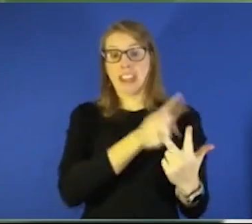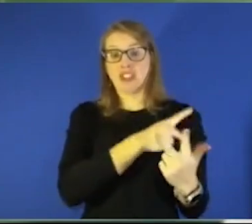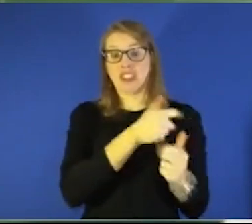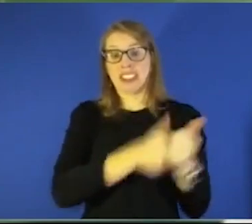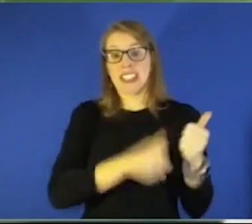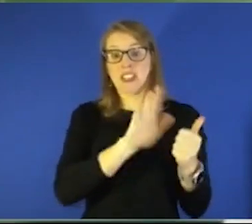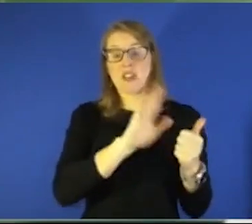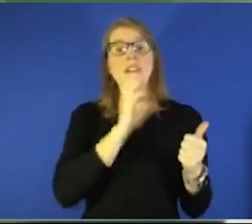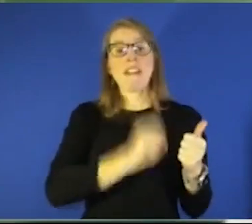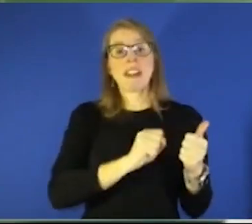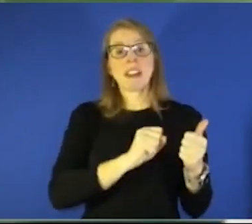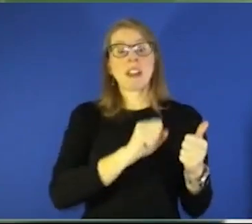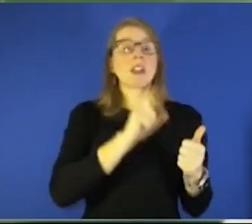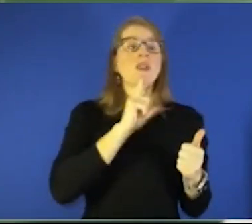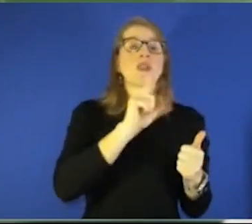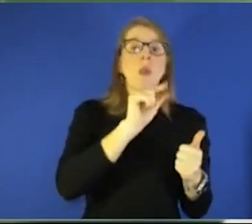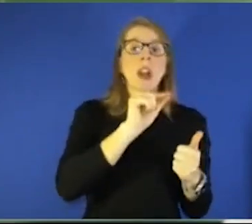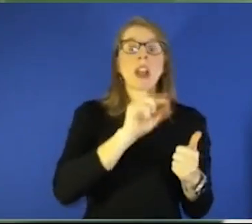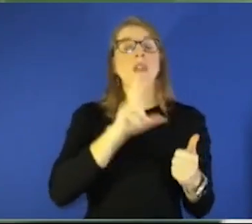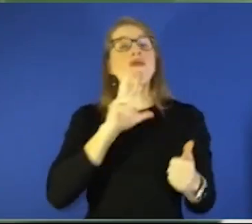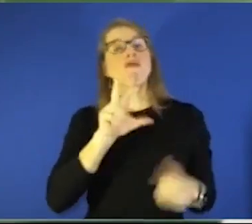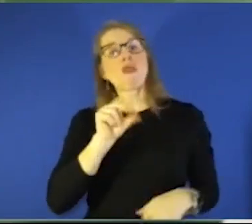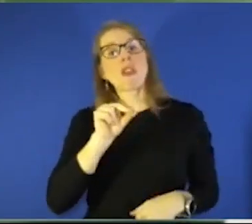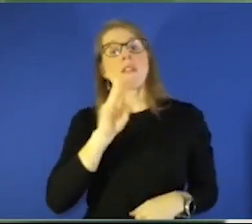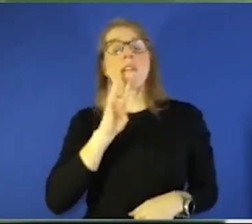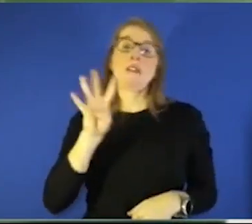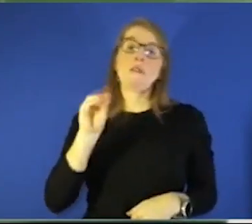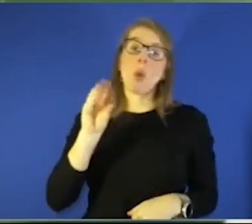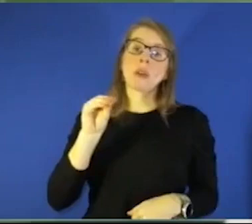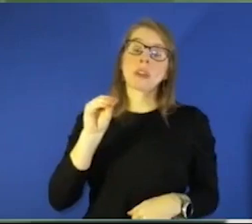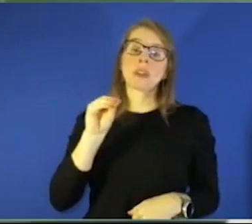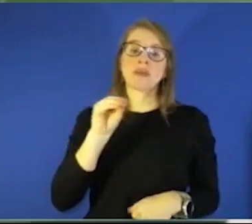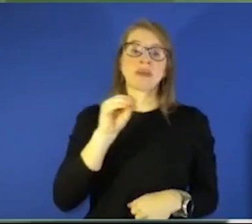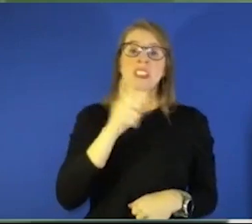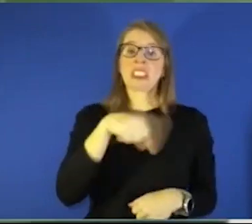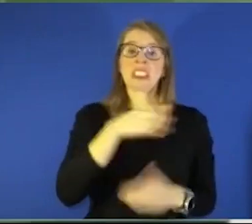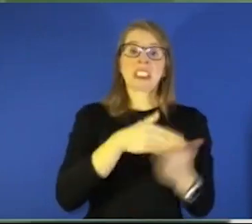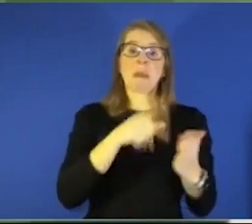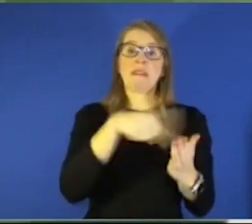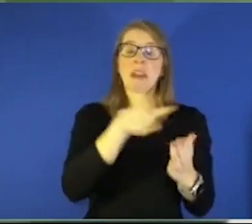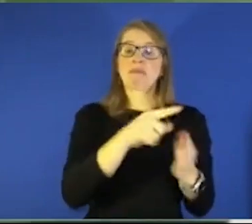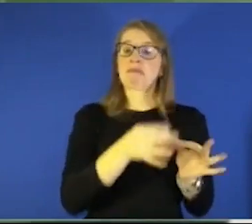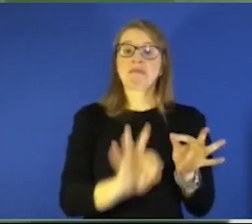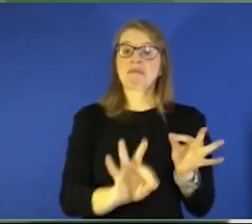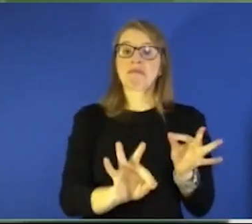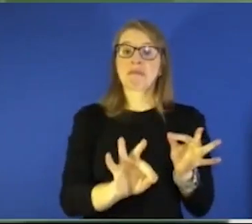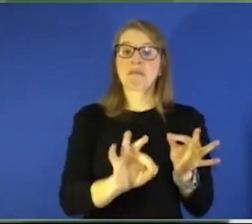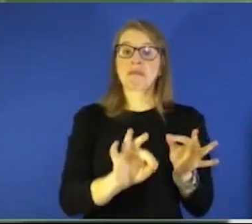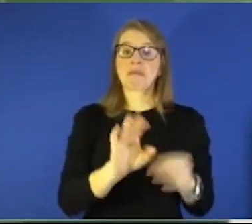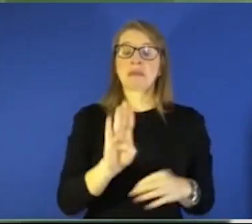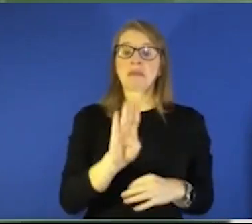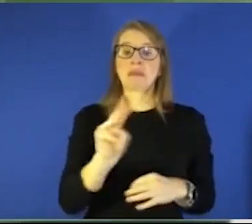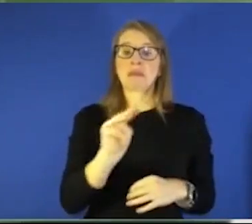ages of 20s, 30s, and 40s. And some of them simply just, having BMI of greater than 25 as their risk